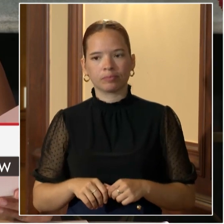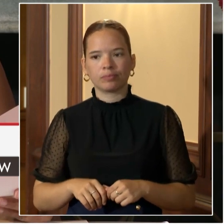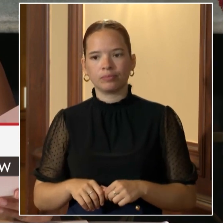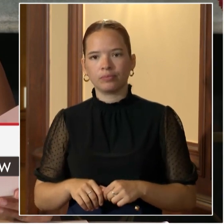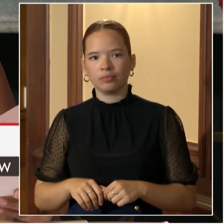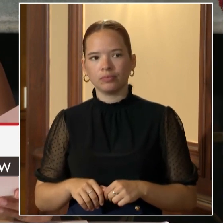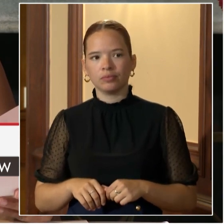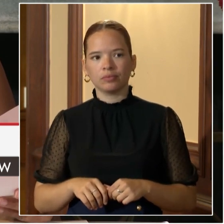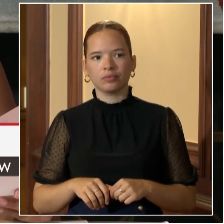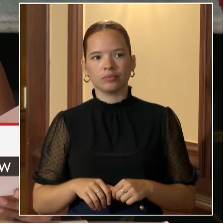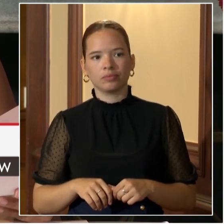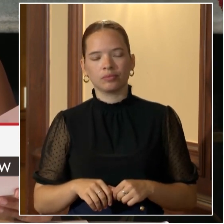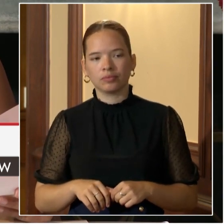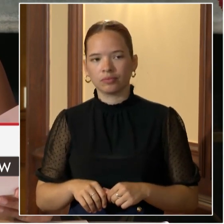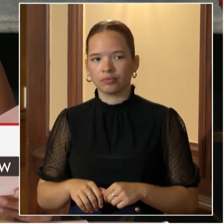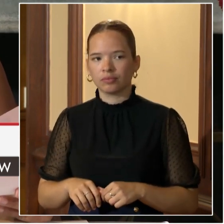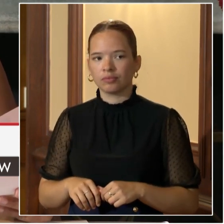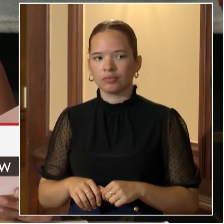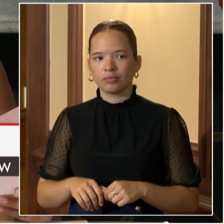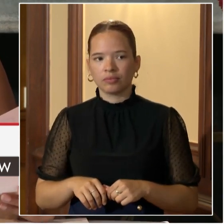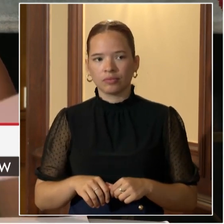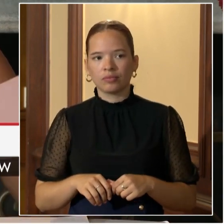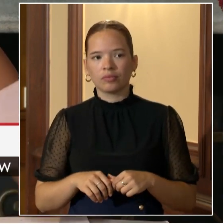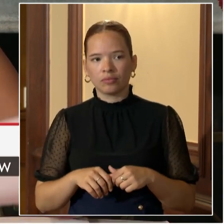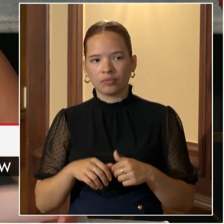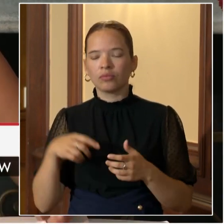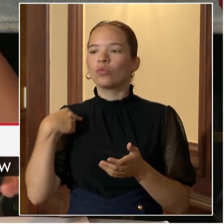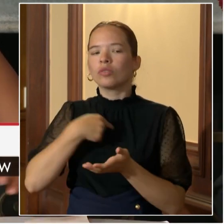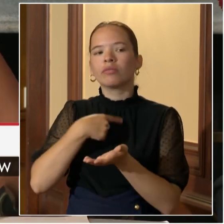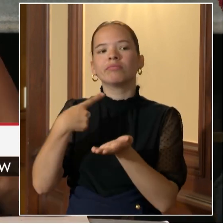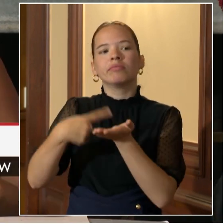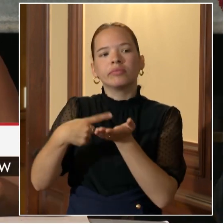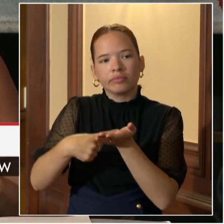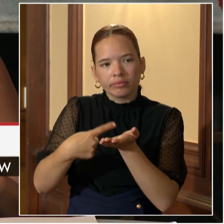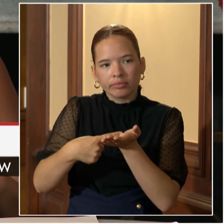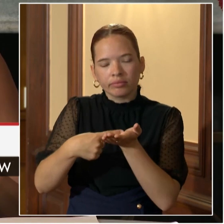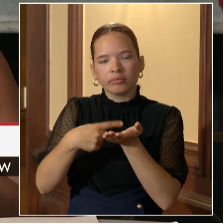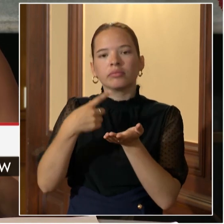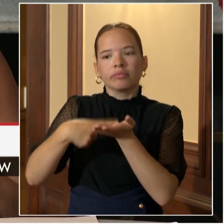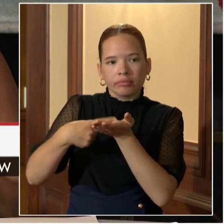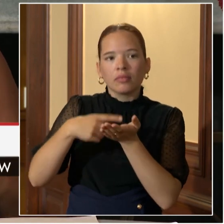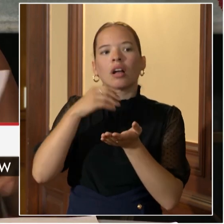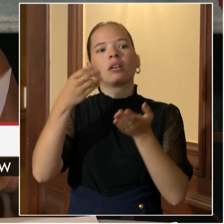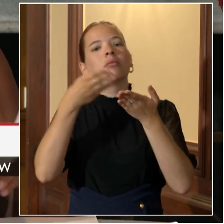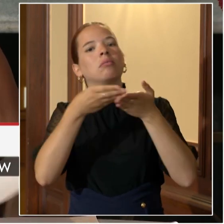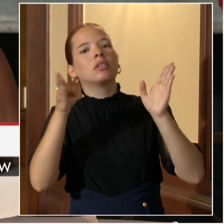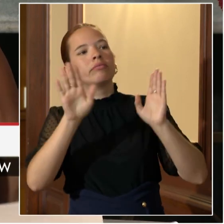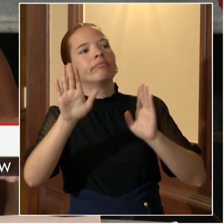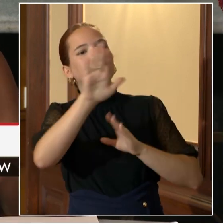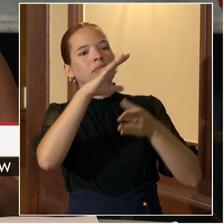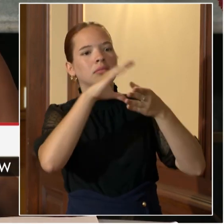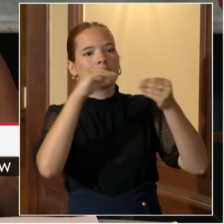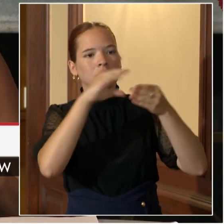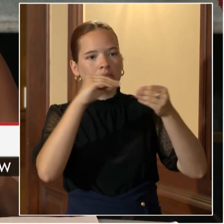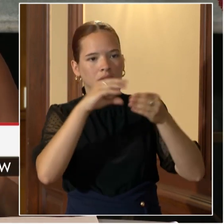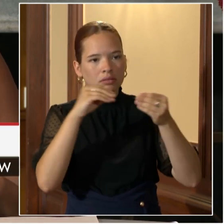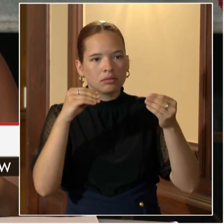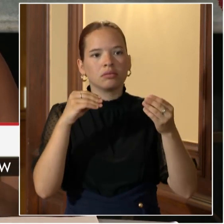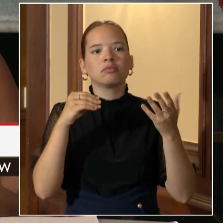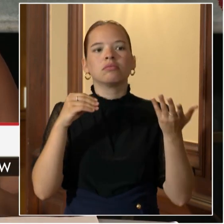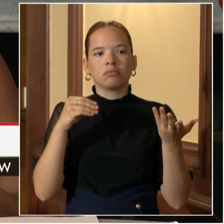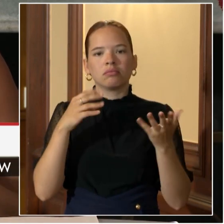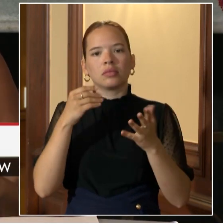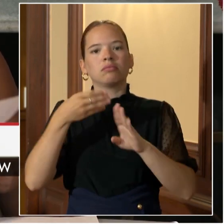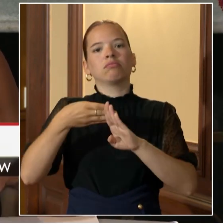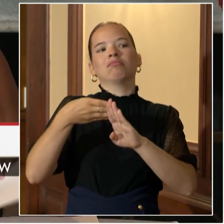other commissioners' discussion, public comment, and adjournment. I simply want